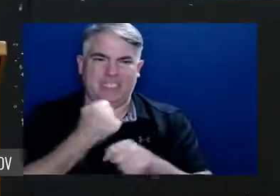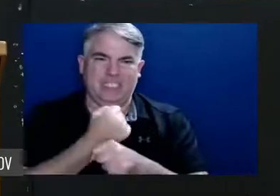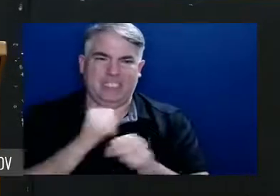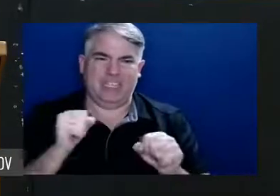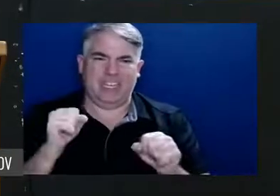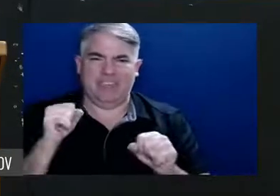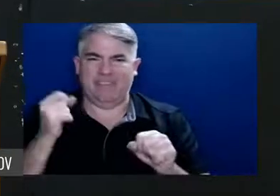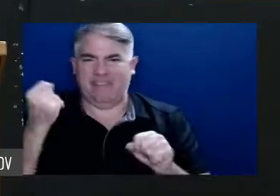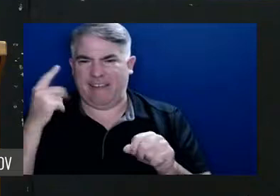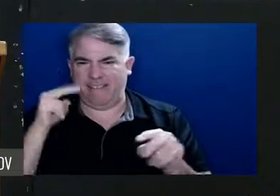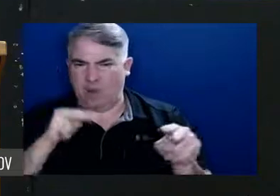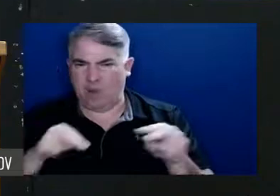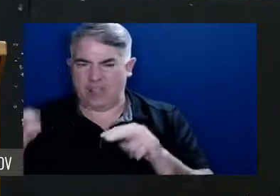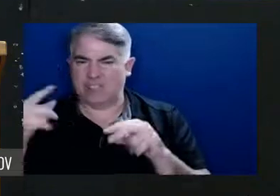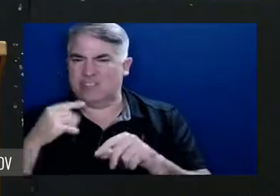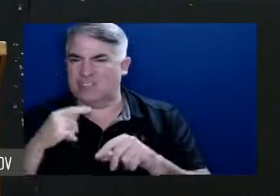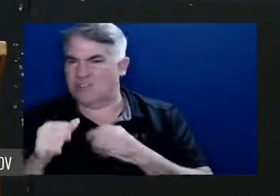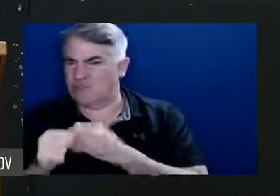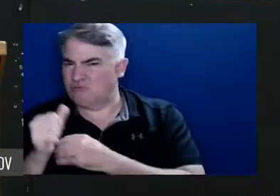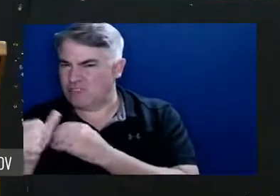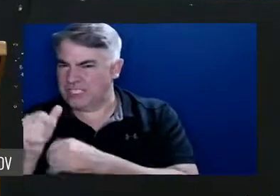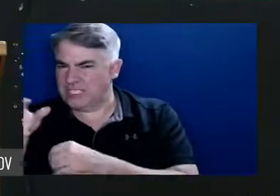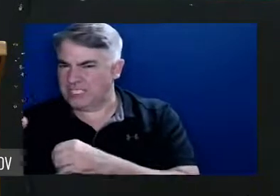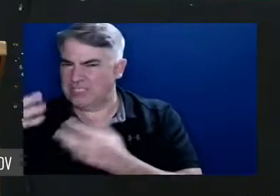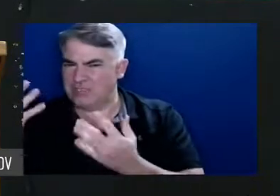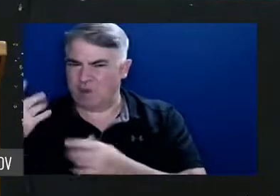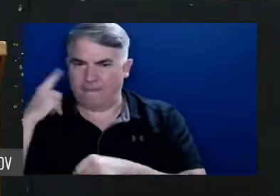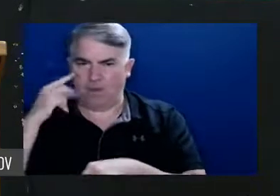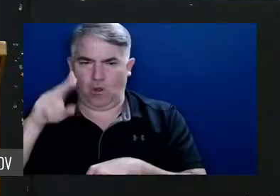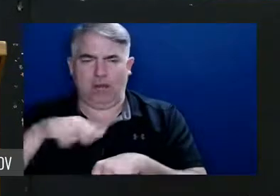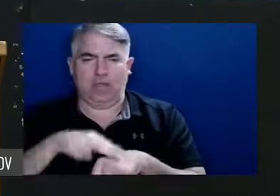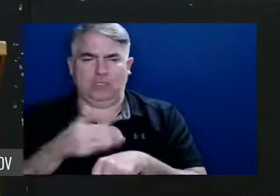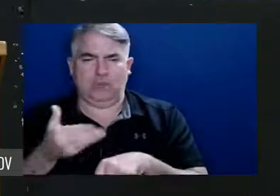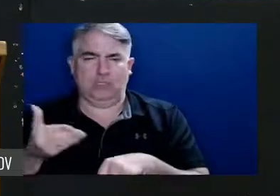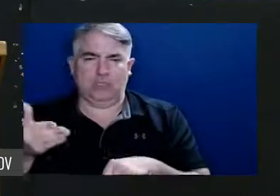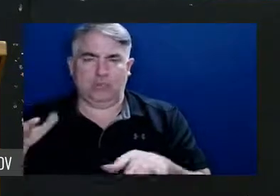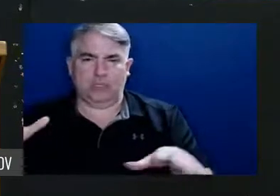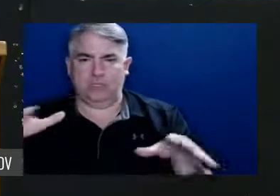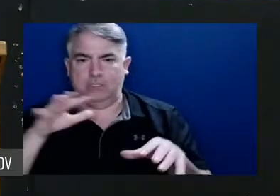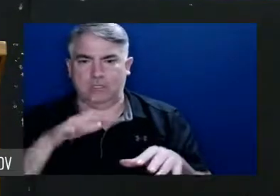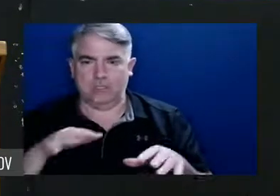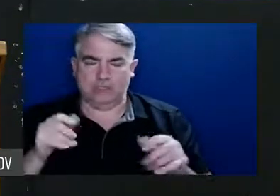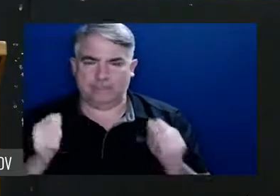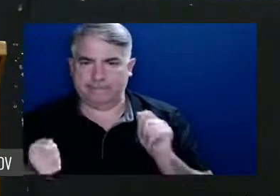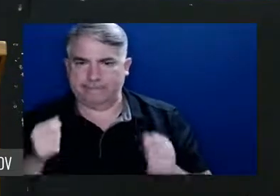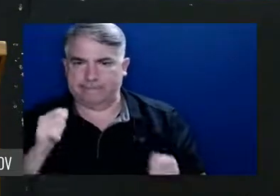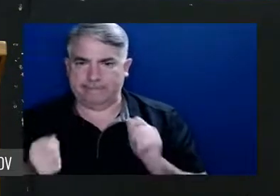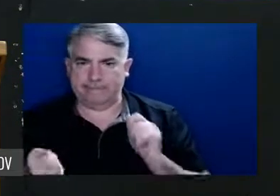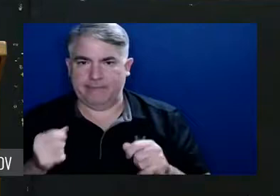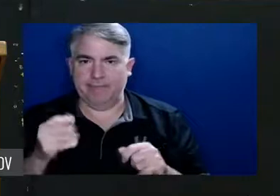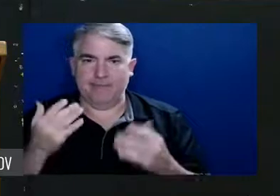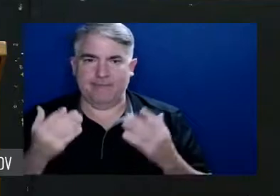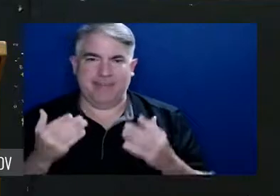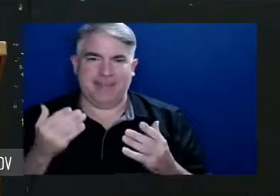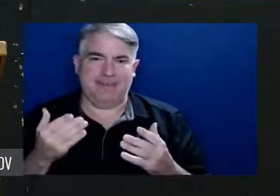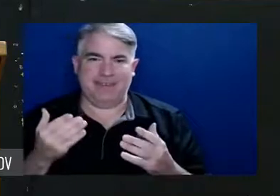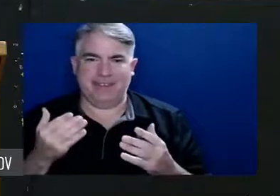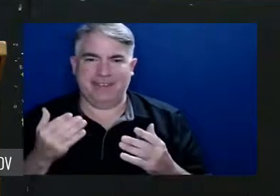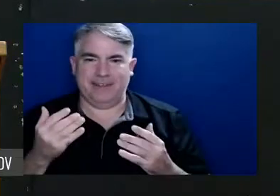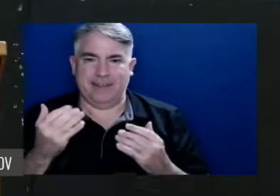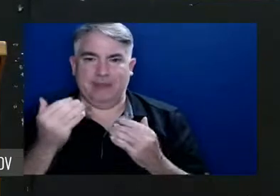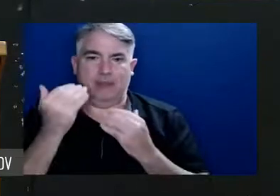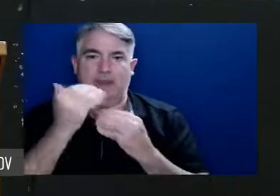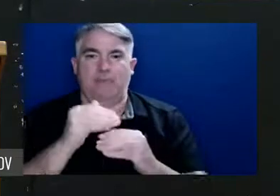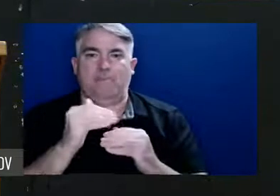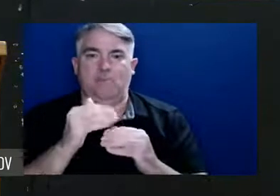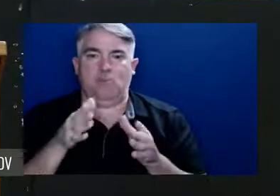protection of public safety is the top priority, but it may not be just limited to roadside hazard trees and that kind of stuff. So it's